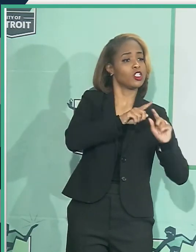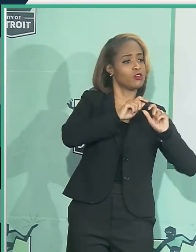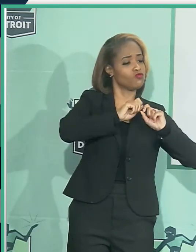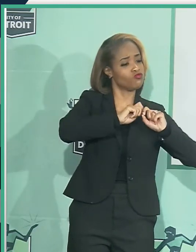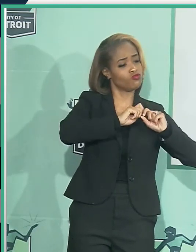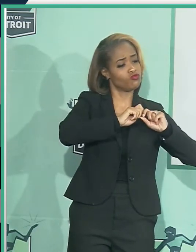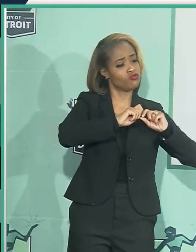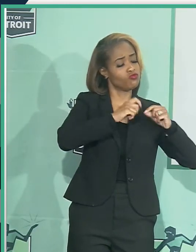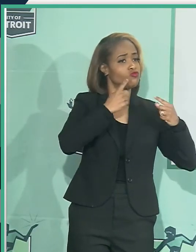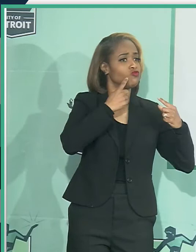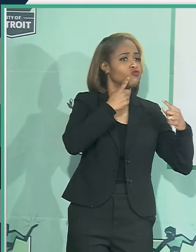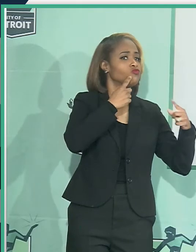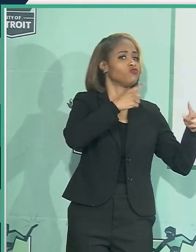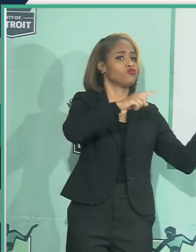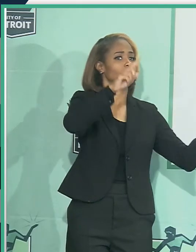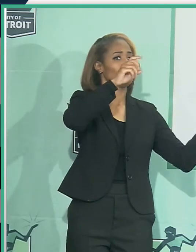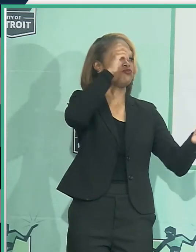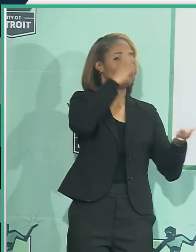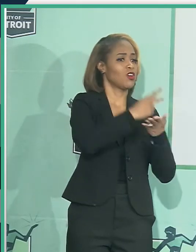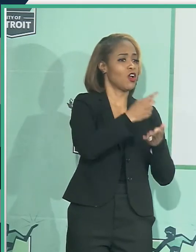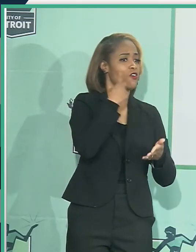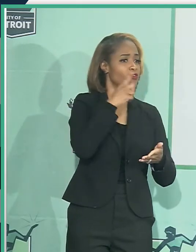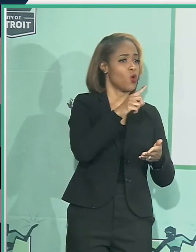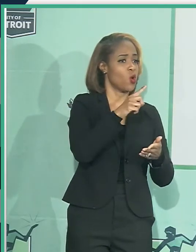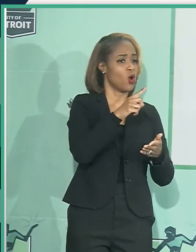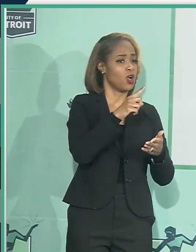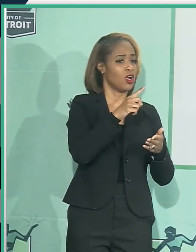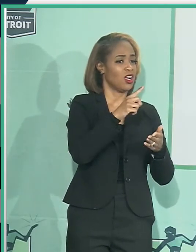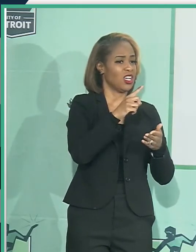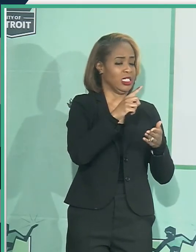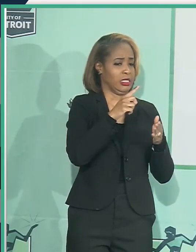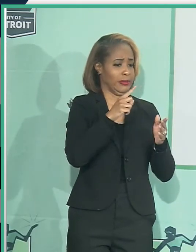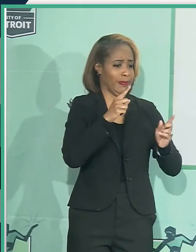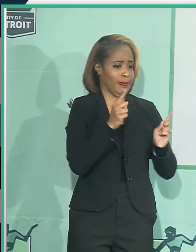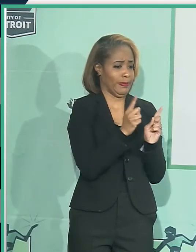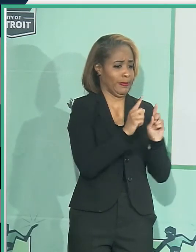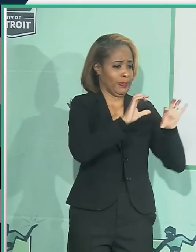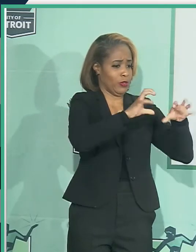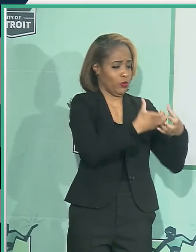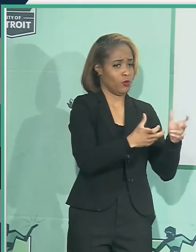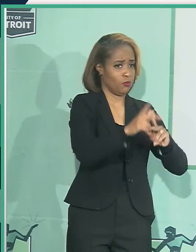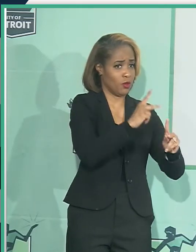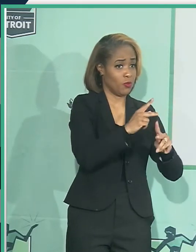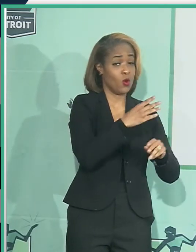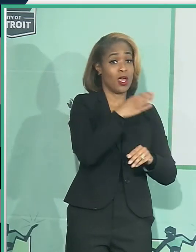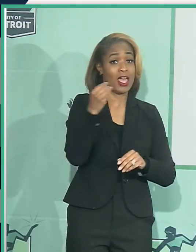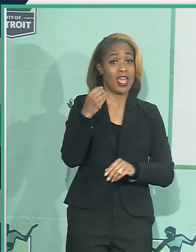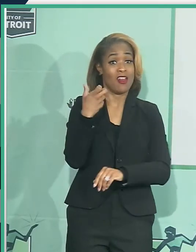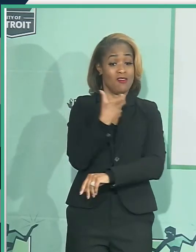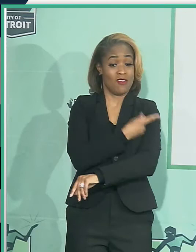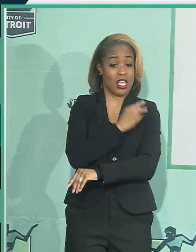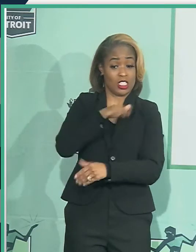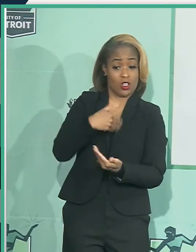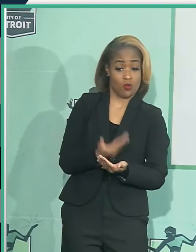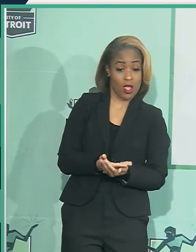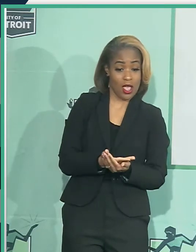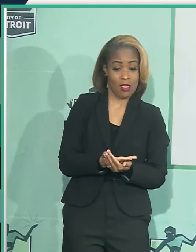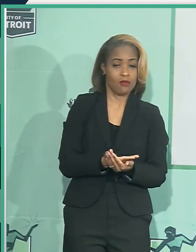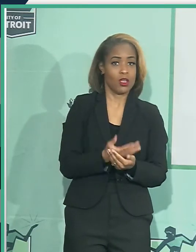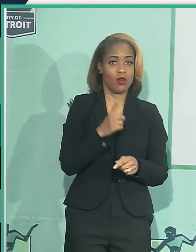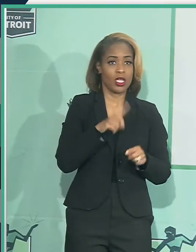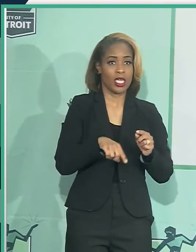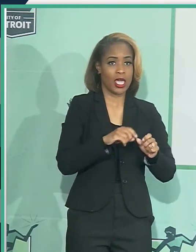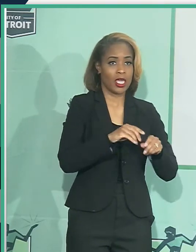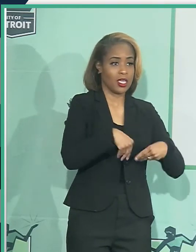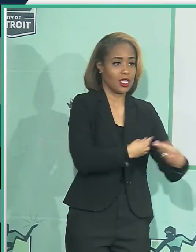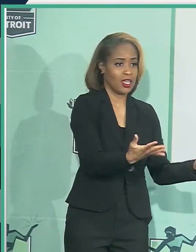issues a approval for too narrow categories, and these vaccines come in, they don't get distributed. That's what we